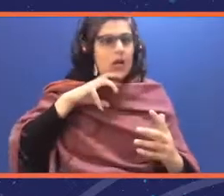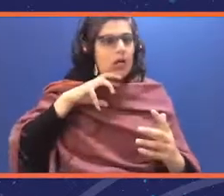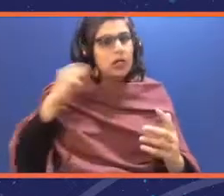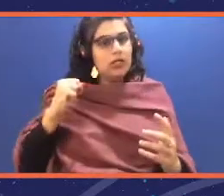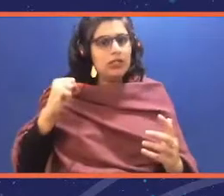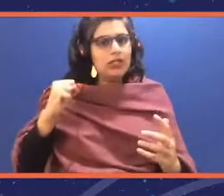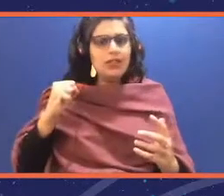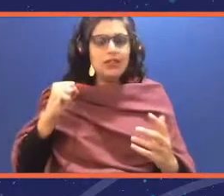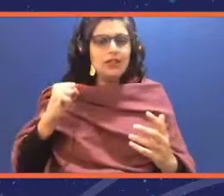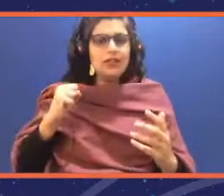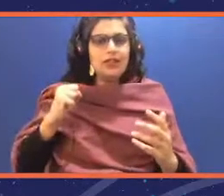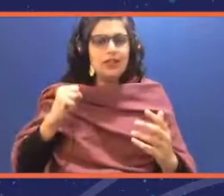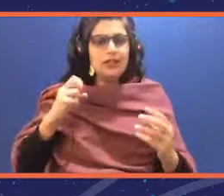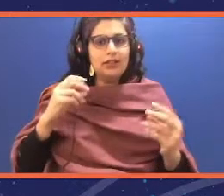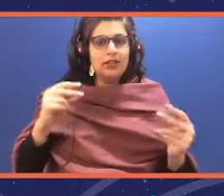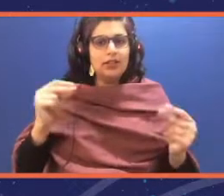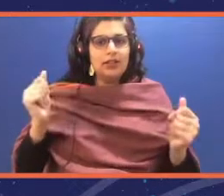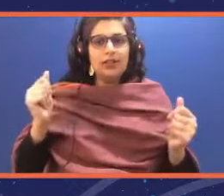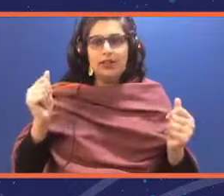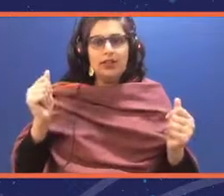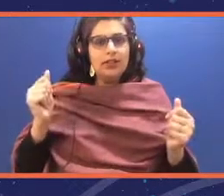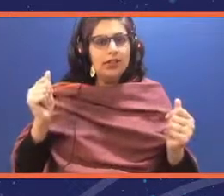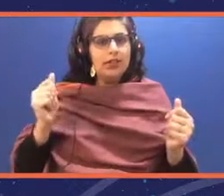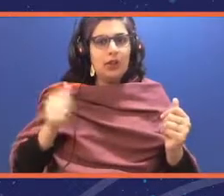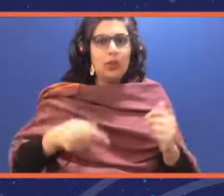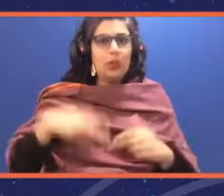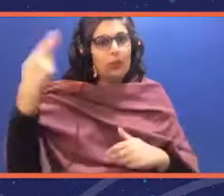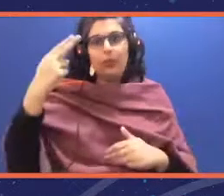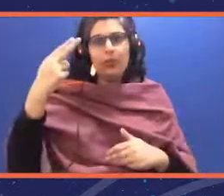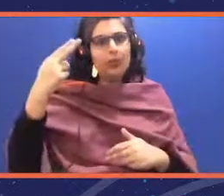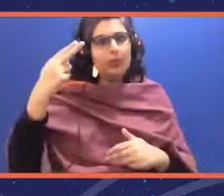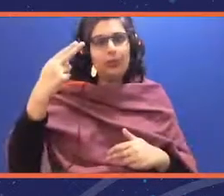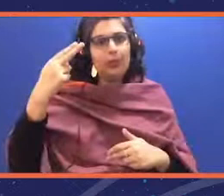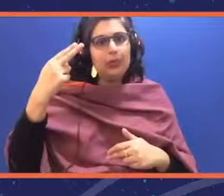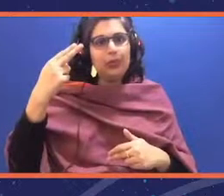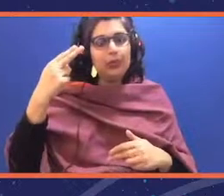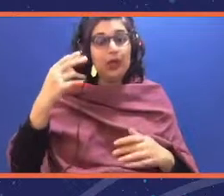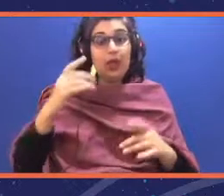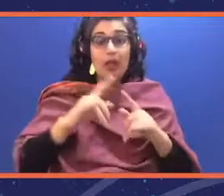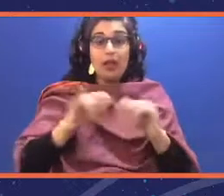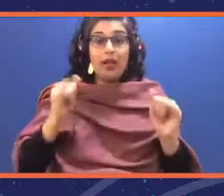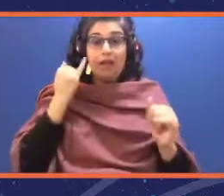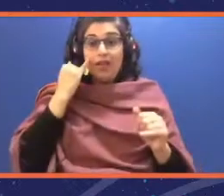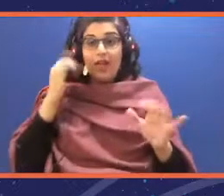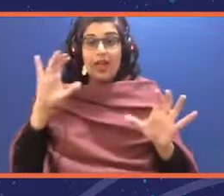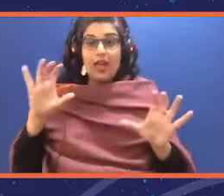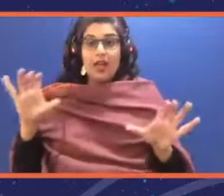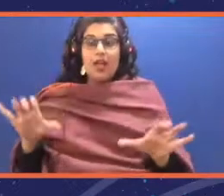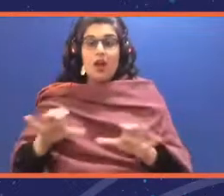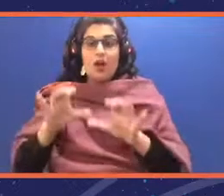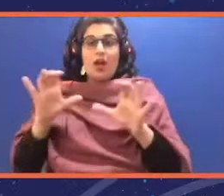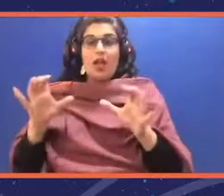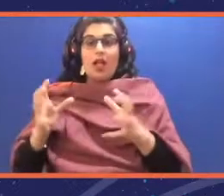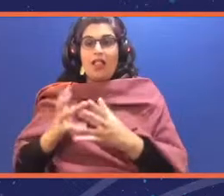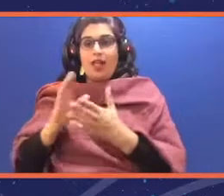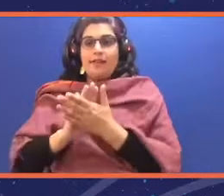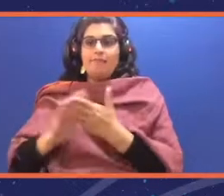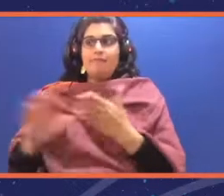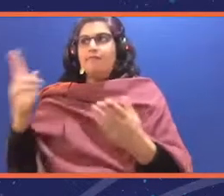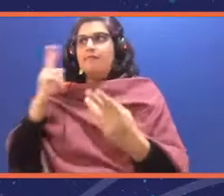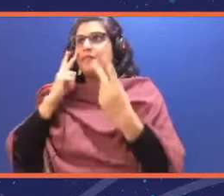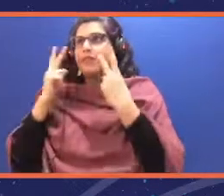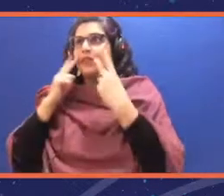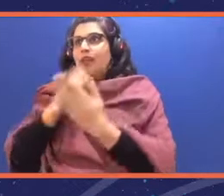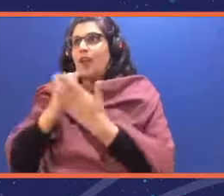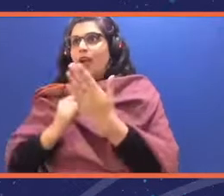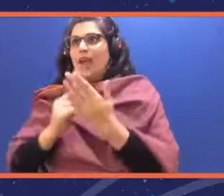more elevated, right? And at the same time, if I'm doing a lot of abstract visual art stuff and I'm not